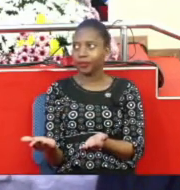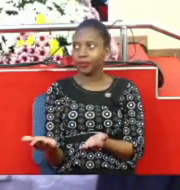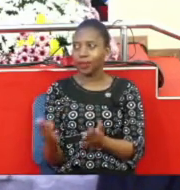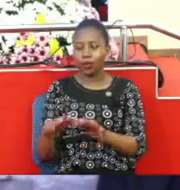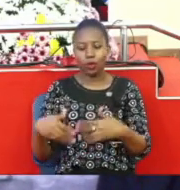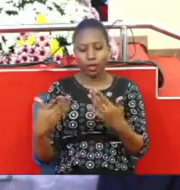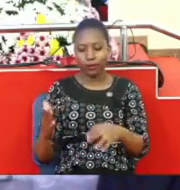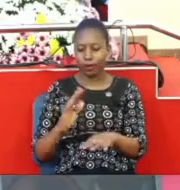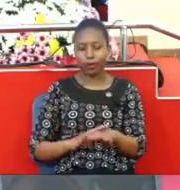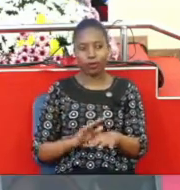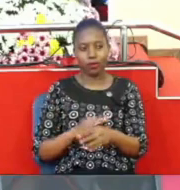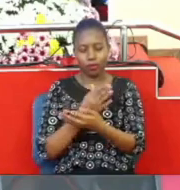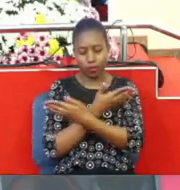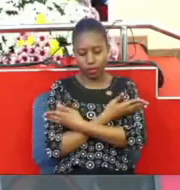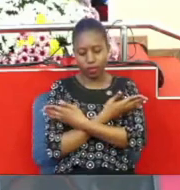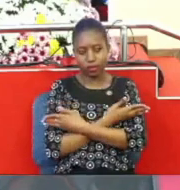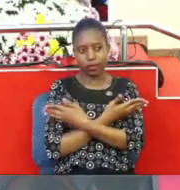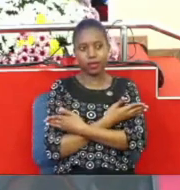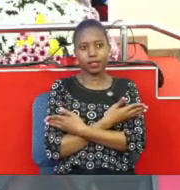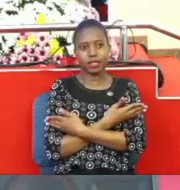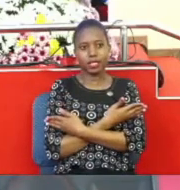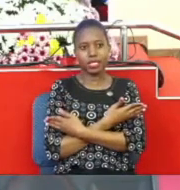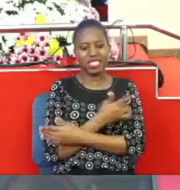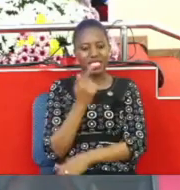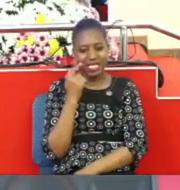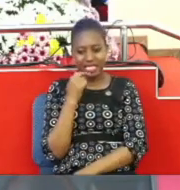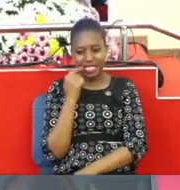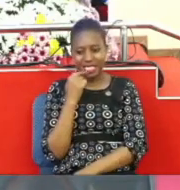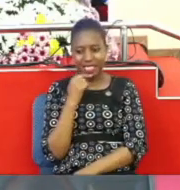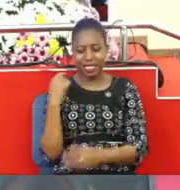khaki. Hii ya white ni ya kutembea Saturday